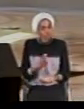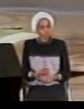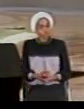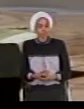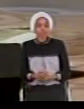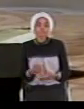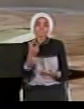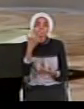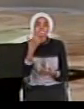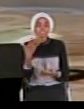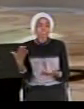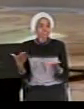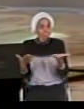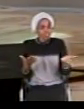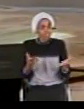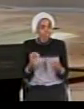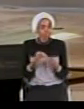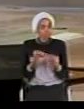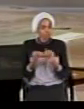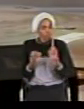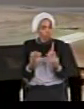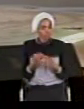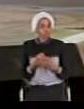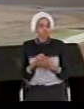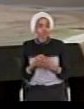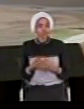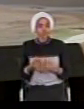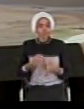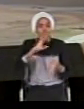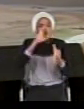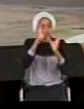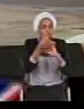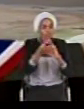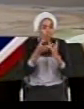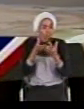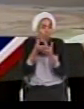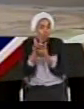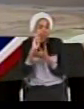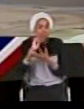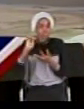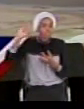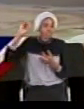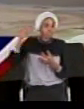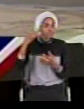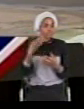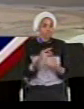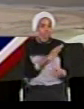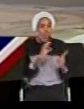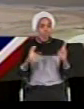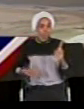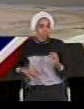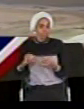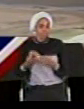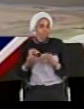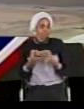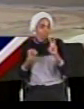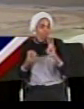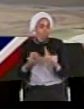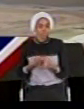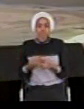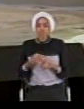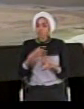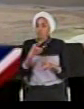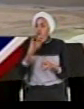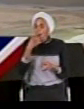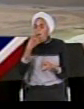Three things here. Number one, conversion through the grace of Christ. Number two,